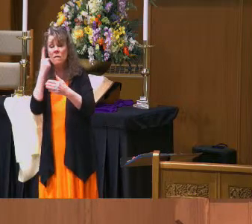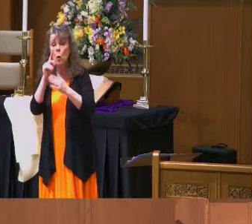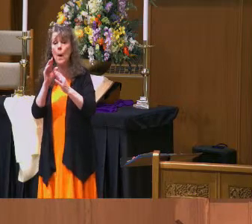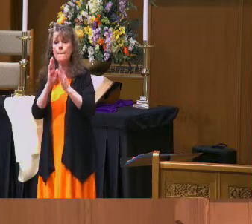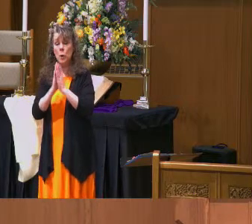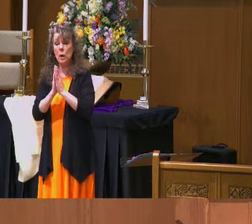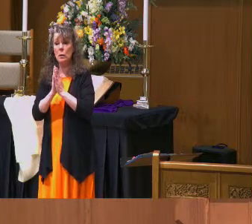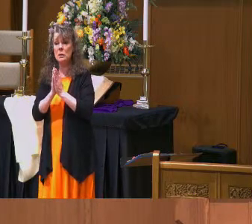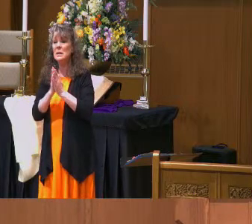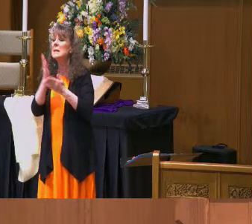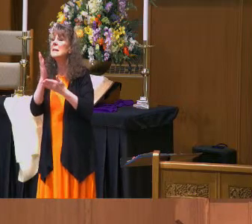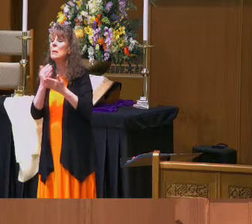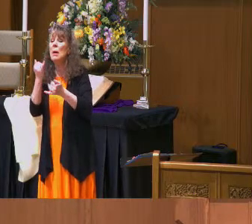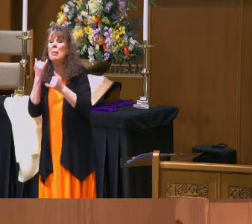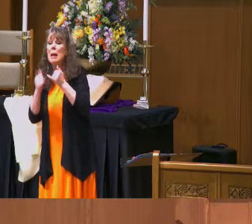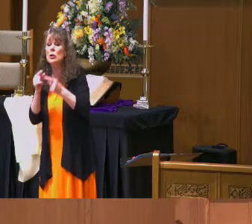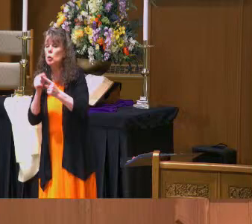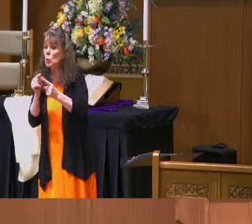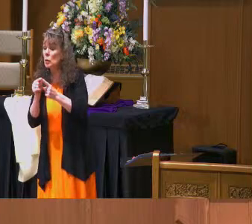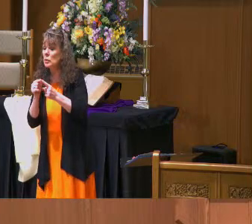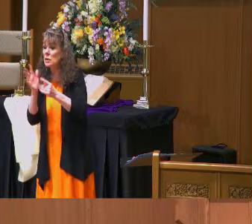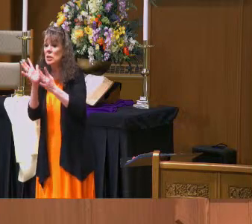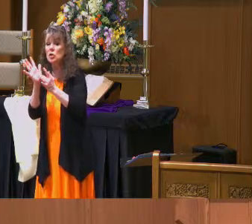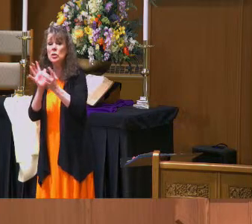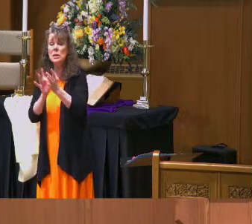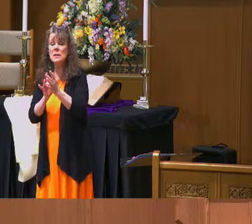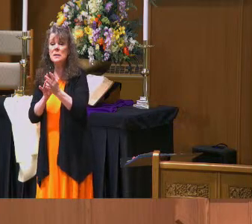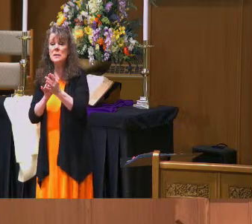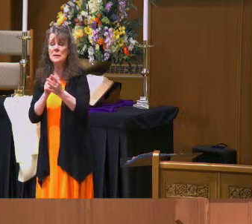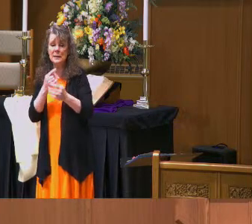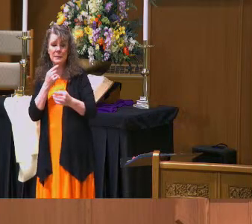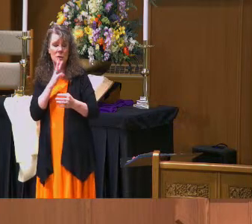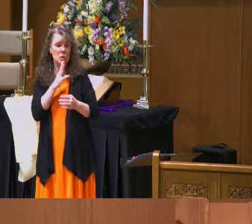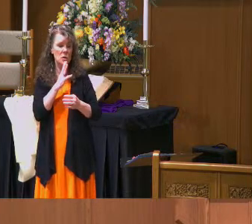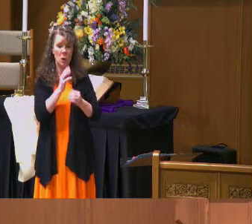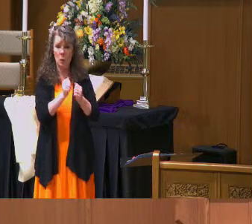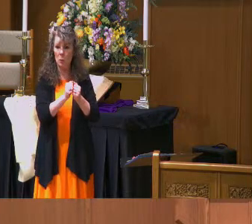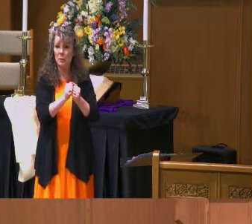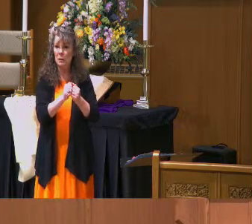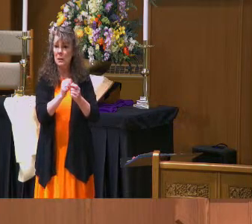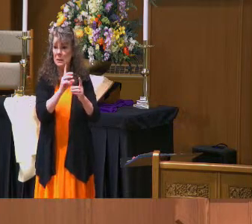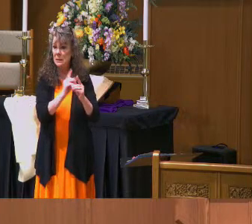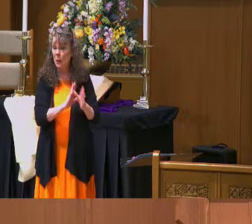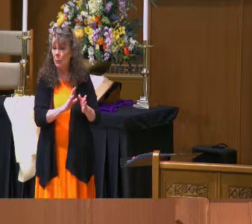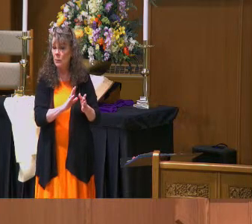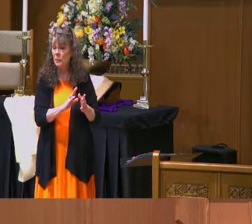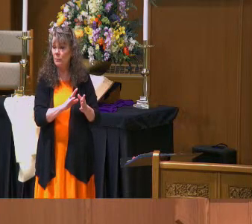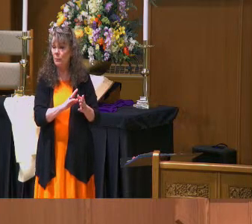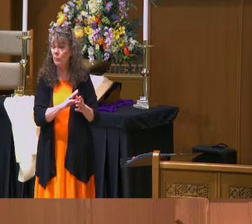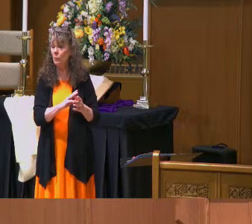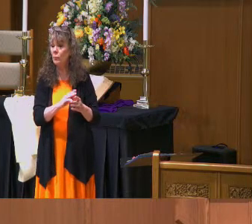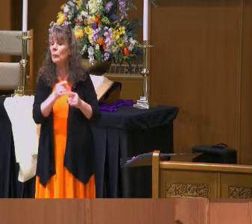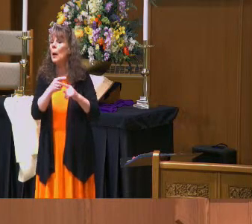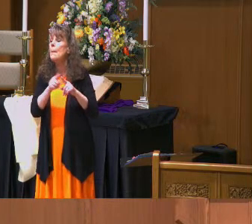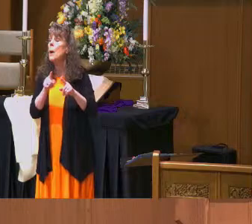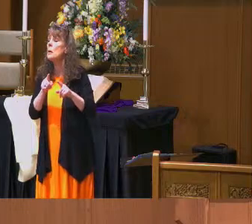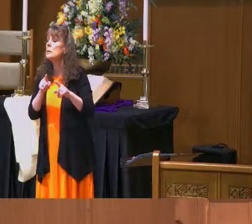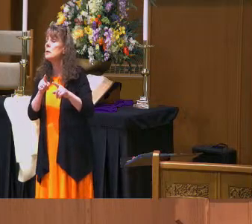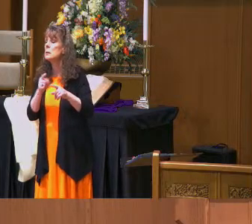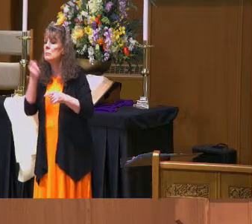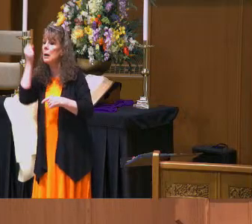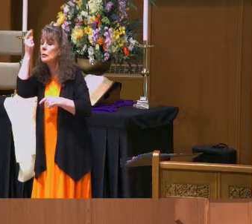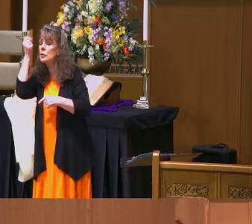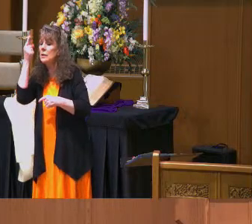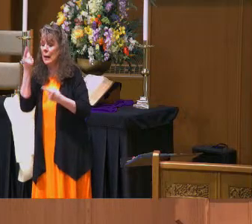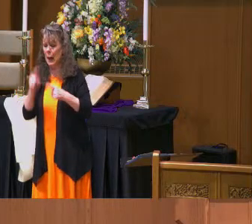some of the last words that Jesus spoke to his disciples. But again, I want you to